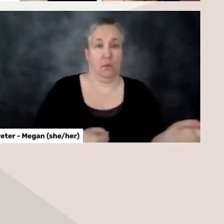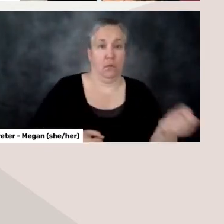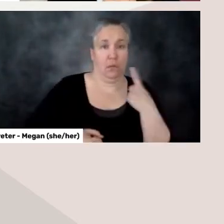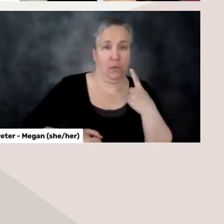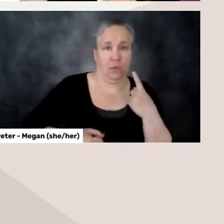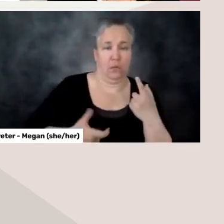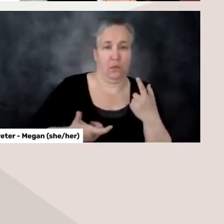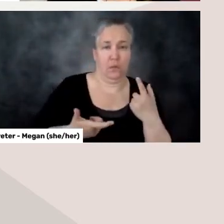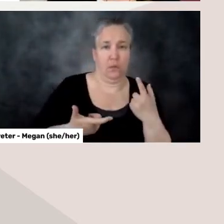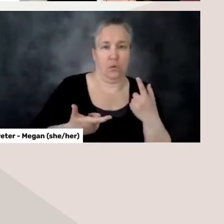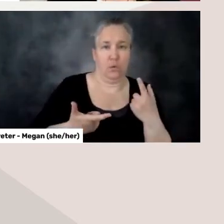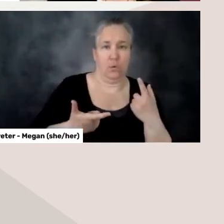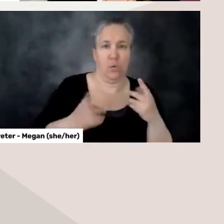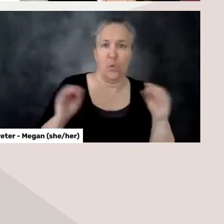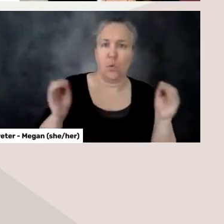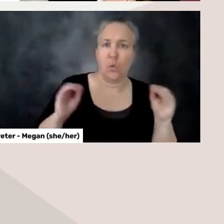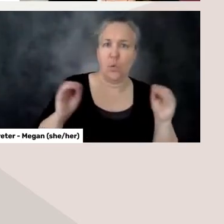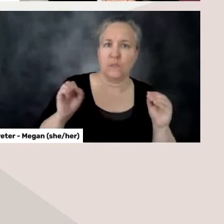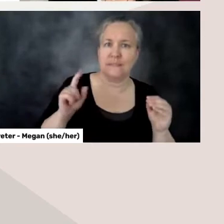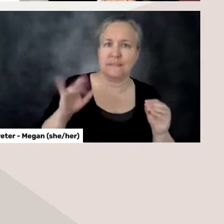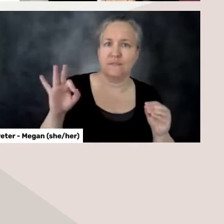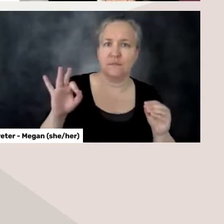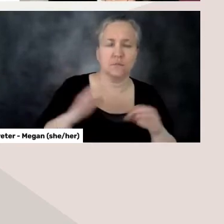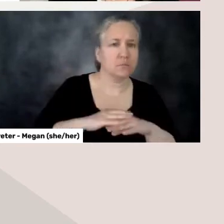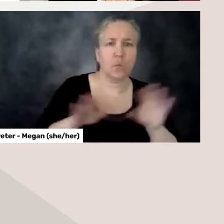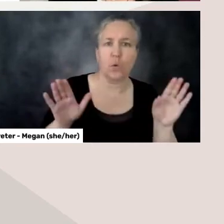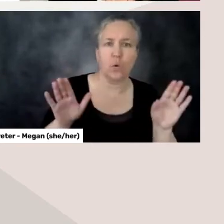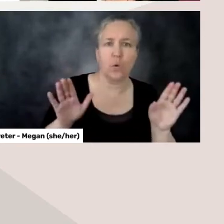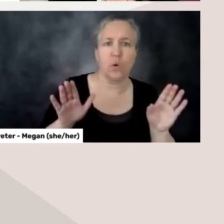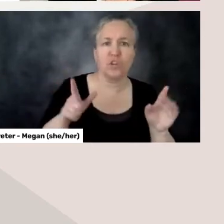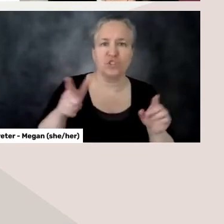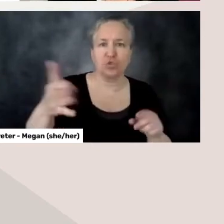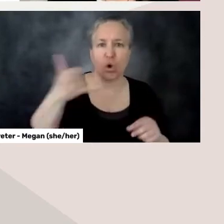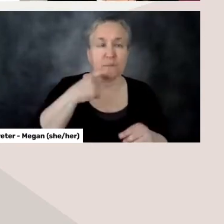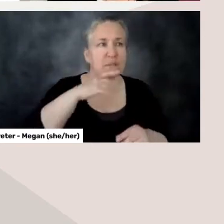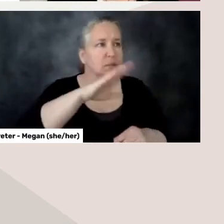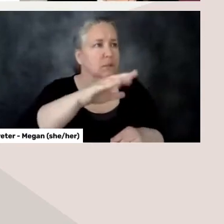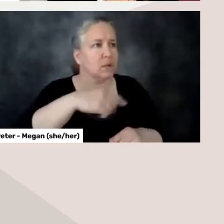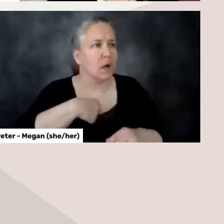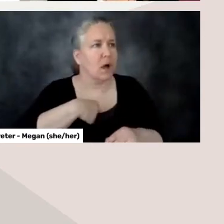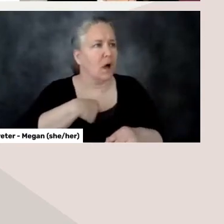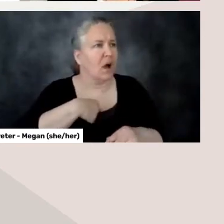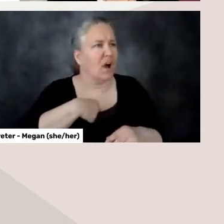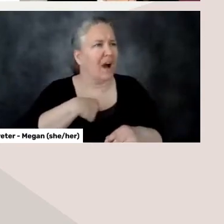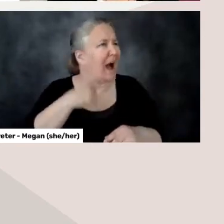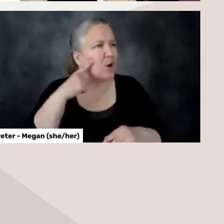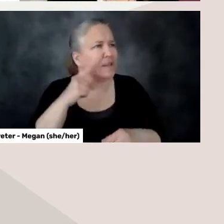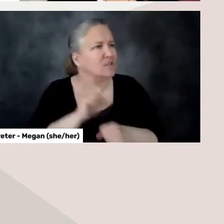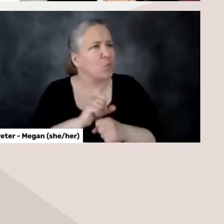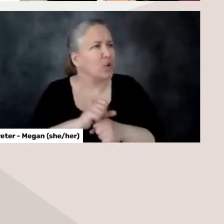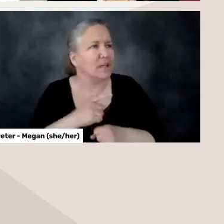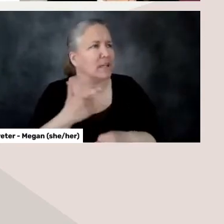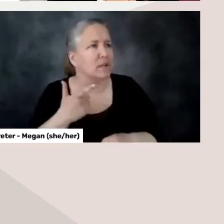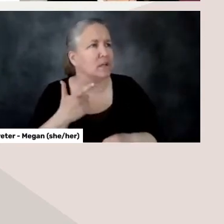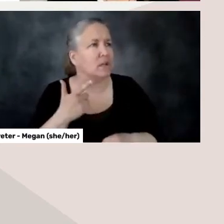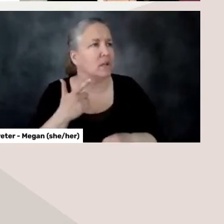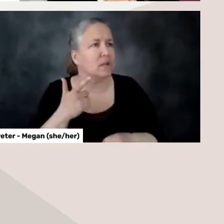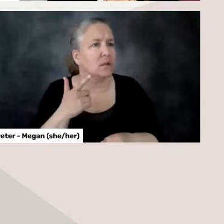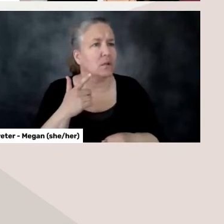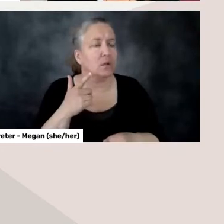didn't have any stiffness. So she calls me back and she goes, I don't think this is working.